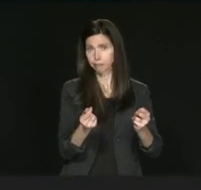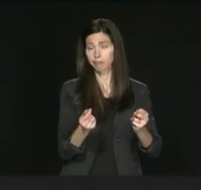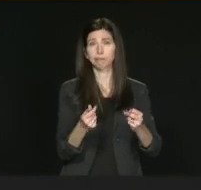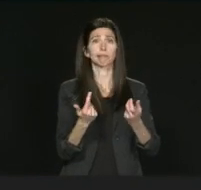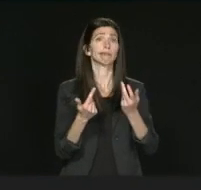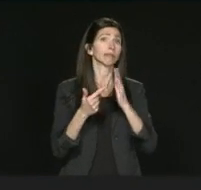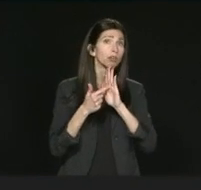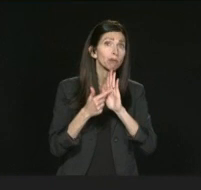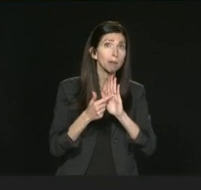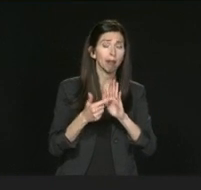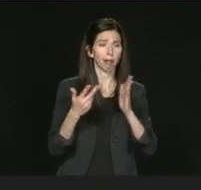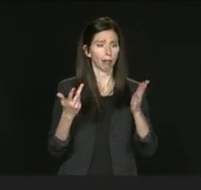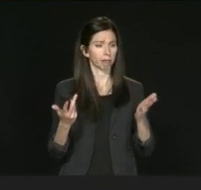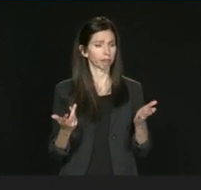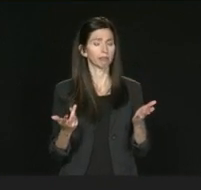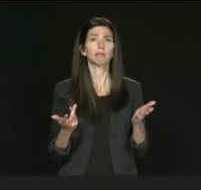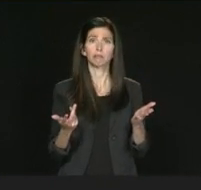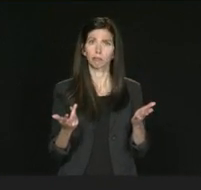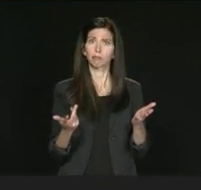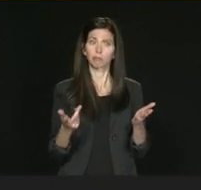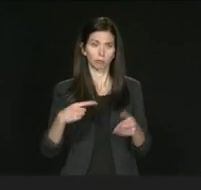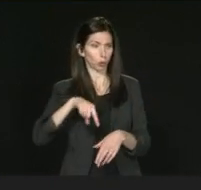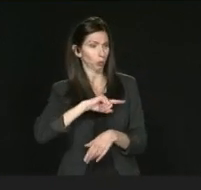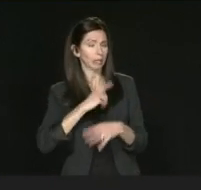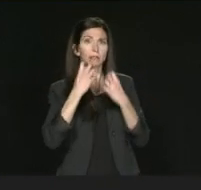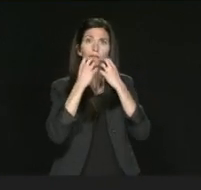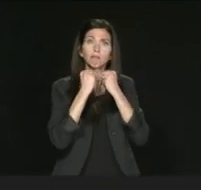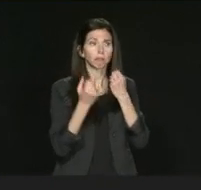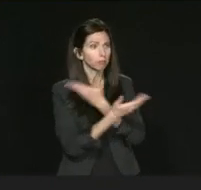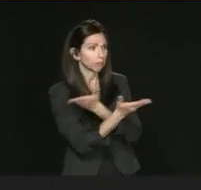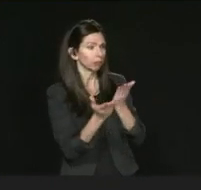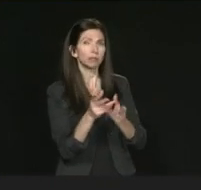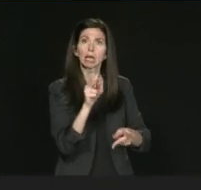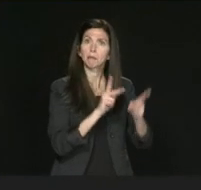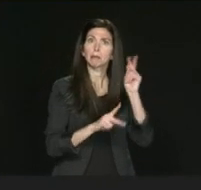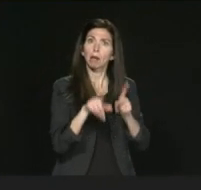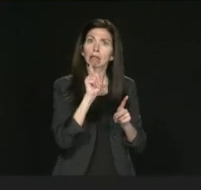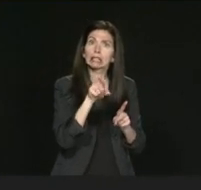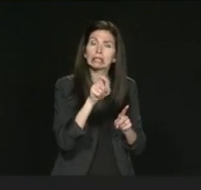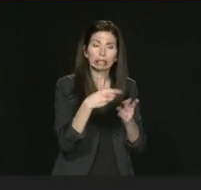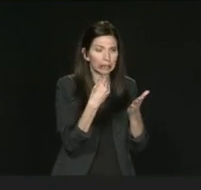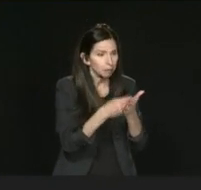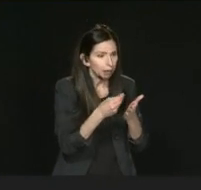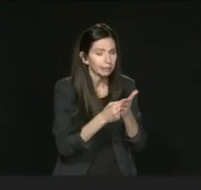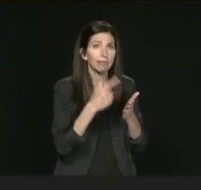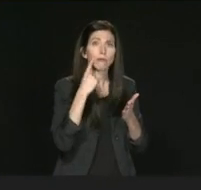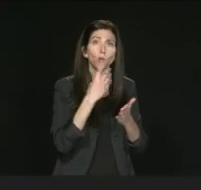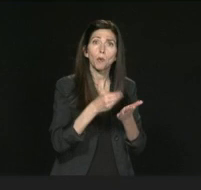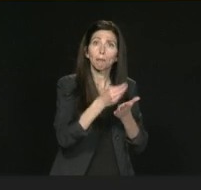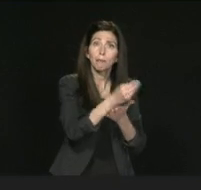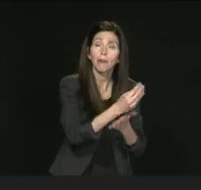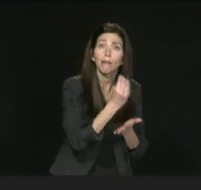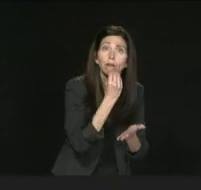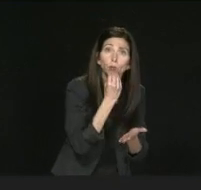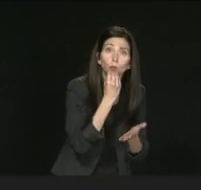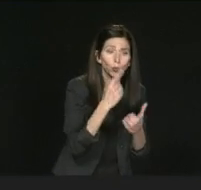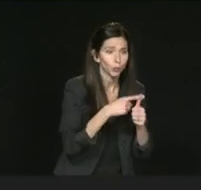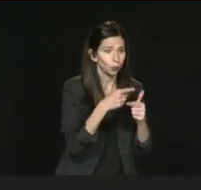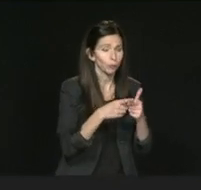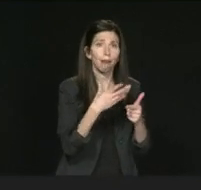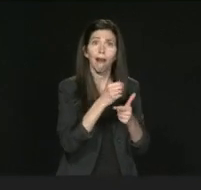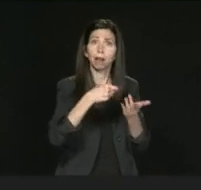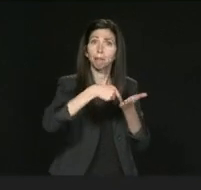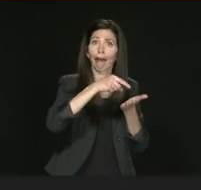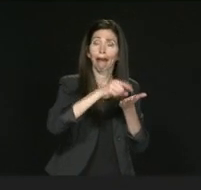to put food on the table. So 7.5 million Canadians have received support from the CERB, and will continue to be there